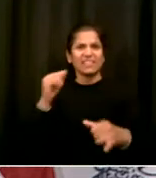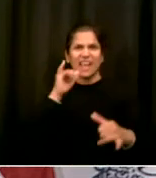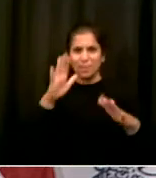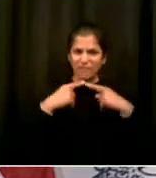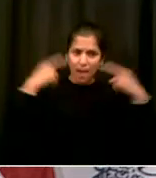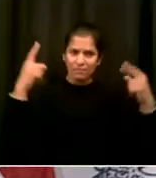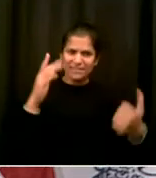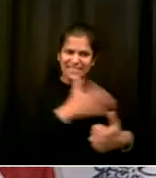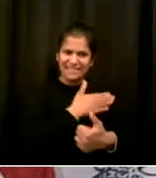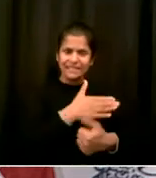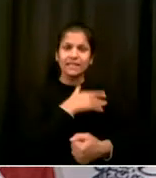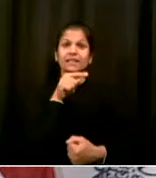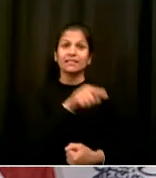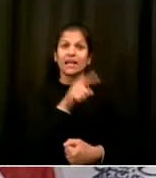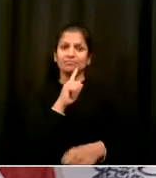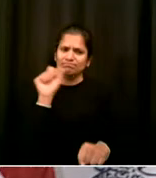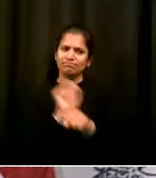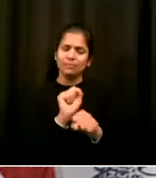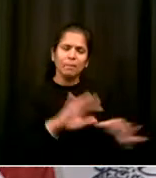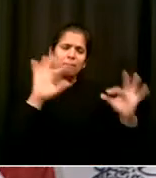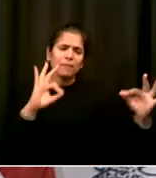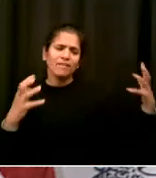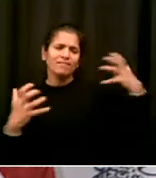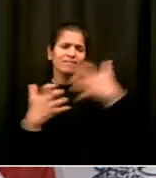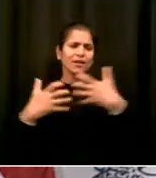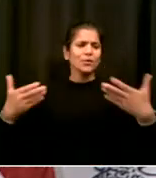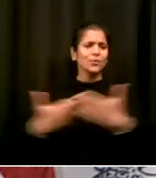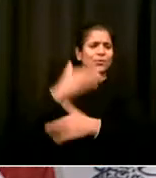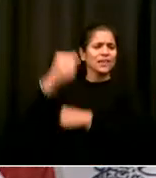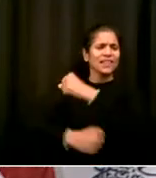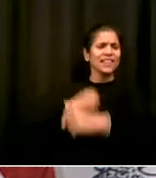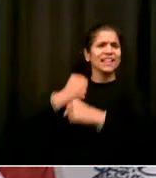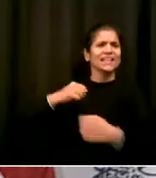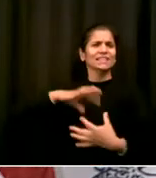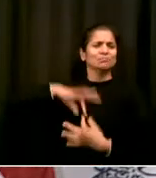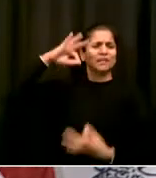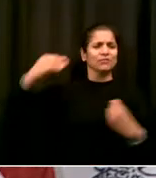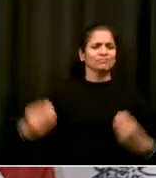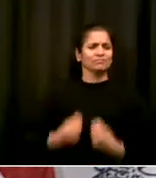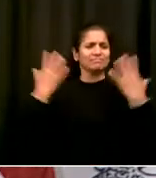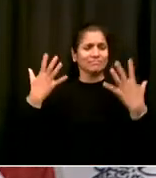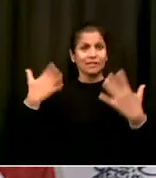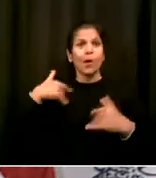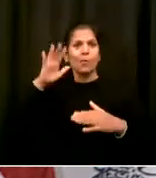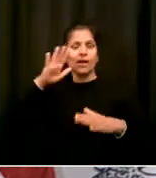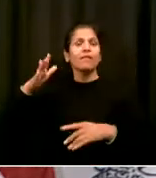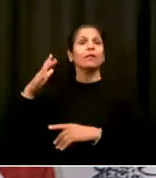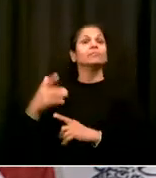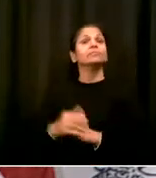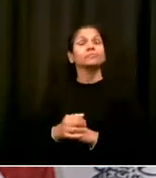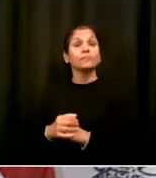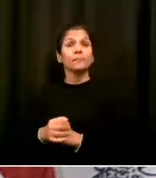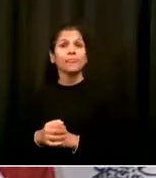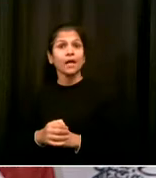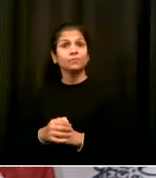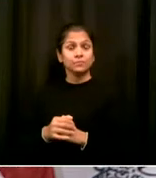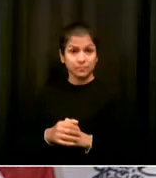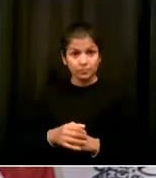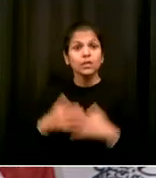that Shirlane and I will push the button on time. In fact, we will be tempted to push the button early and start the new year early, but we will get there for